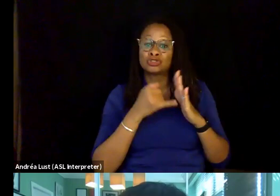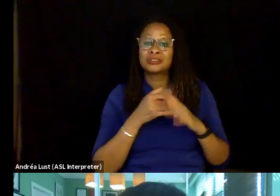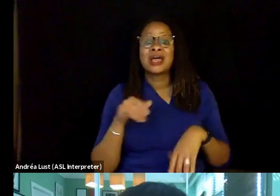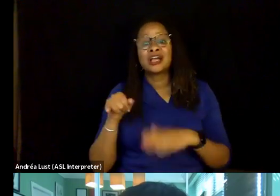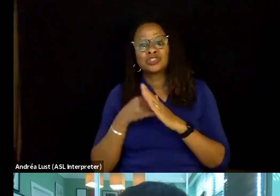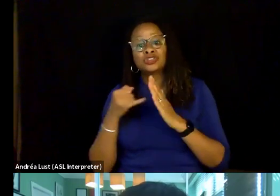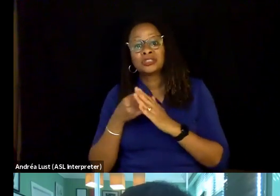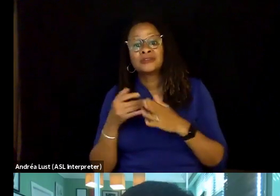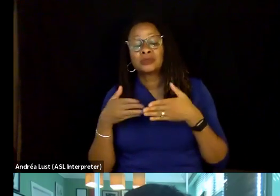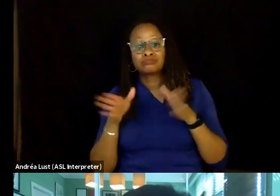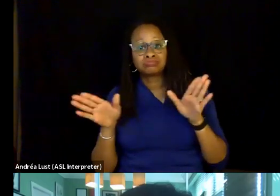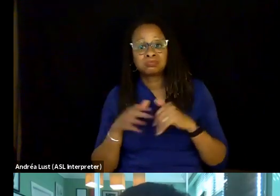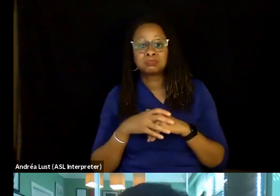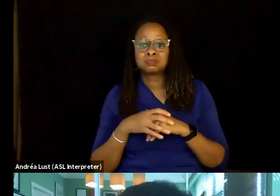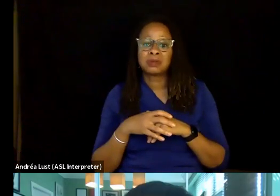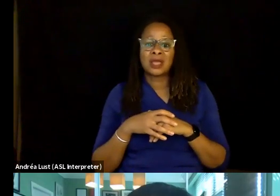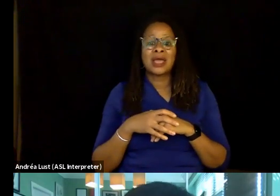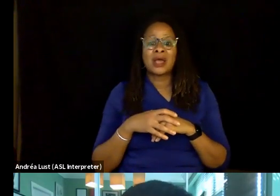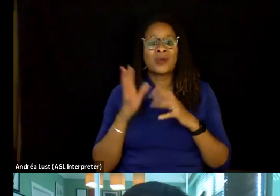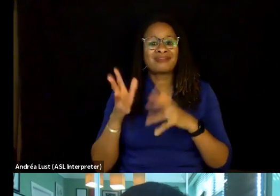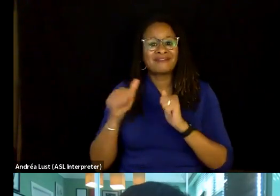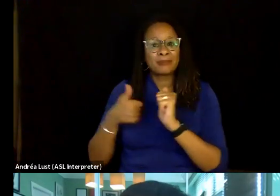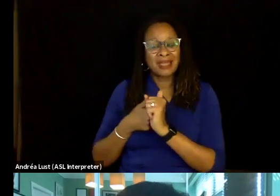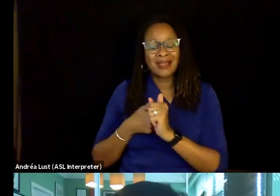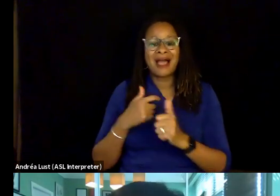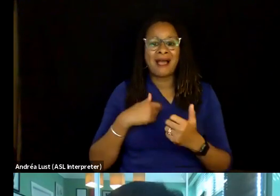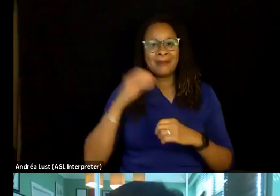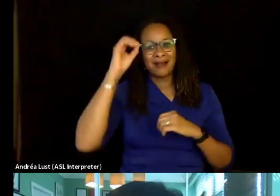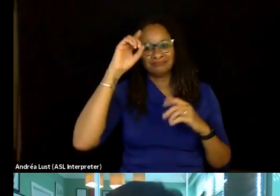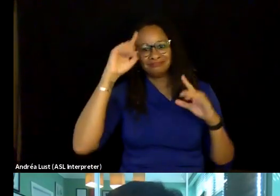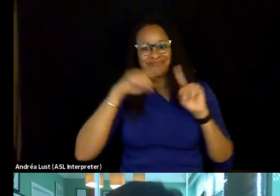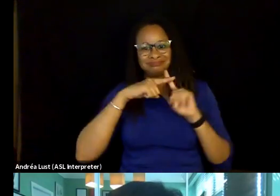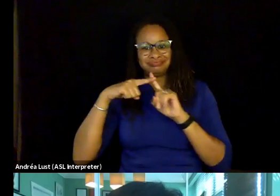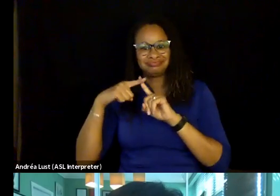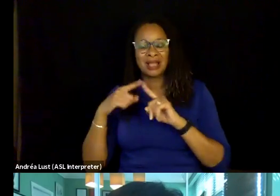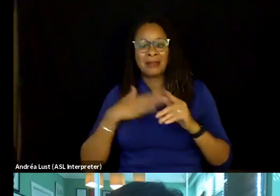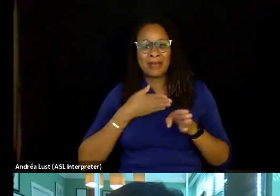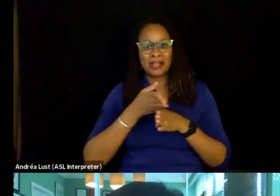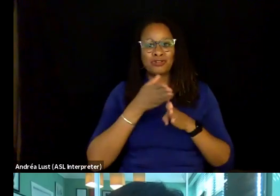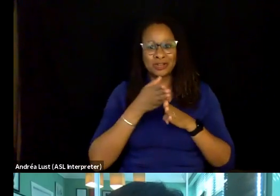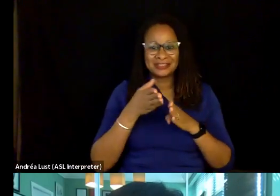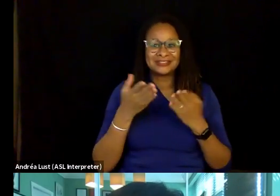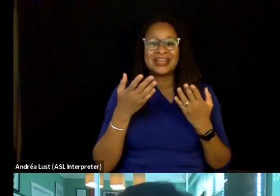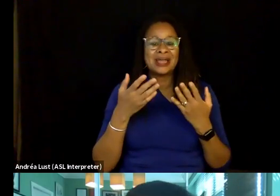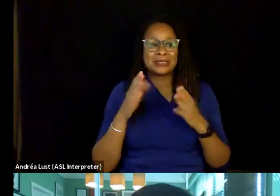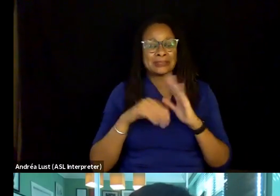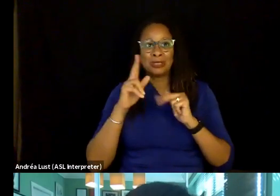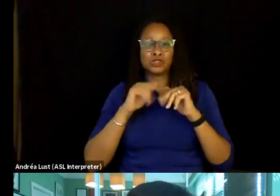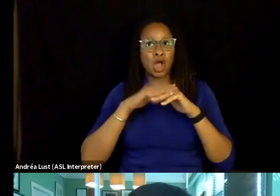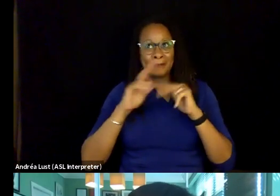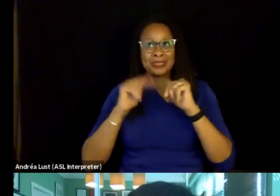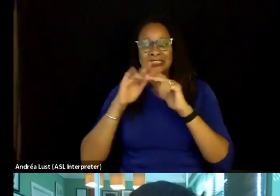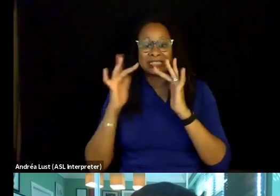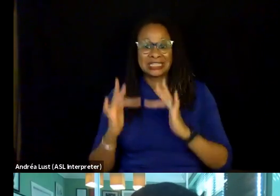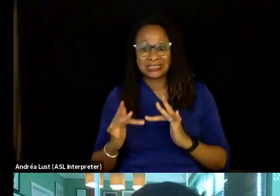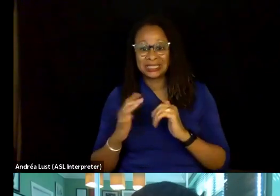lone wolves, I think we're leaving them behind. I'm an optimist. My entire career was built on building networks, and these networks